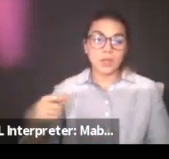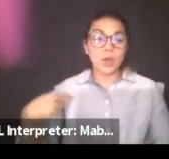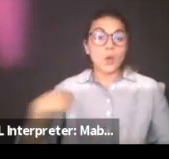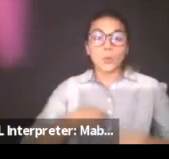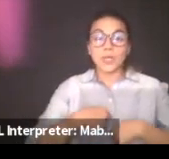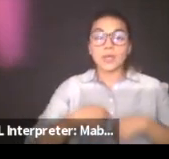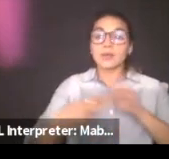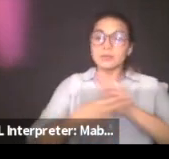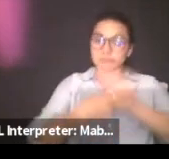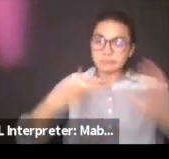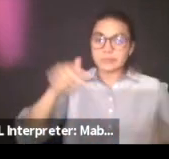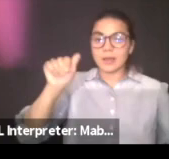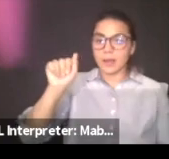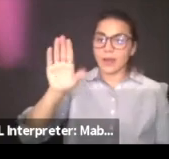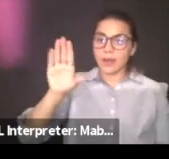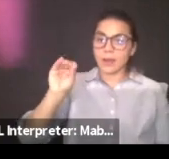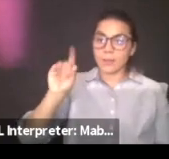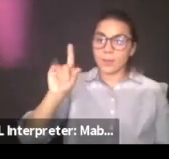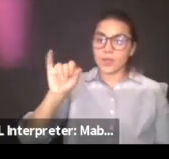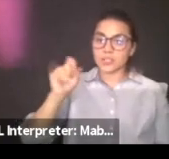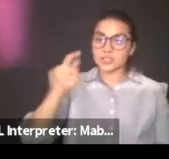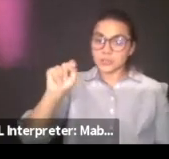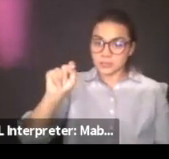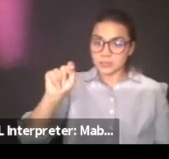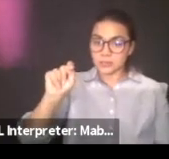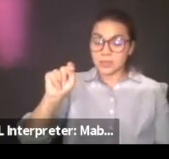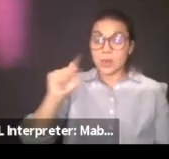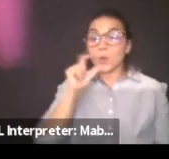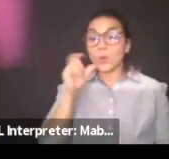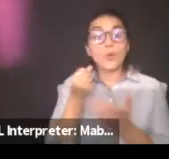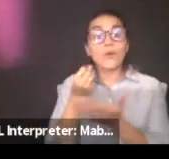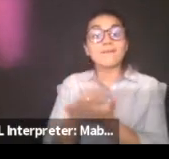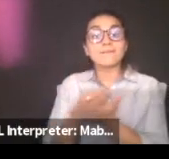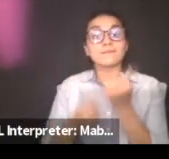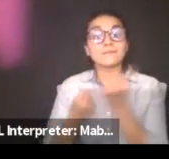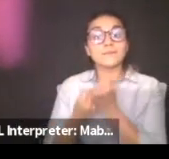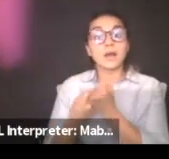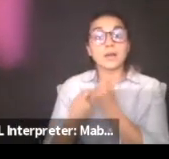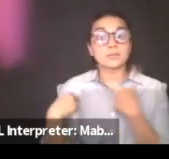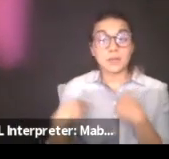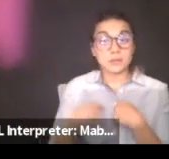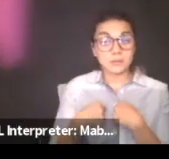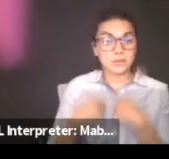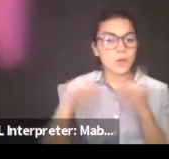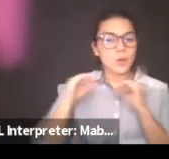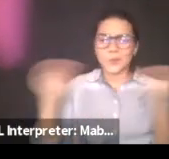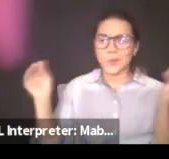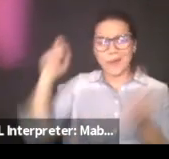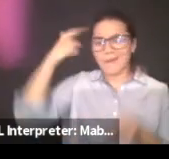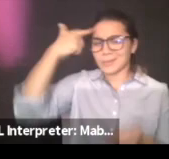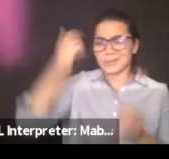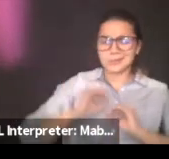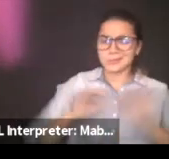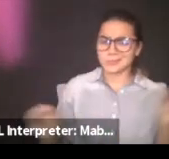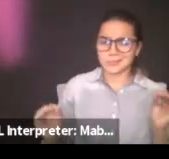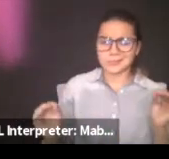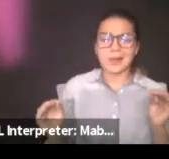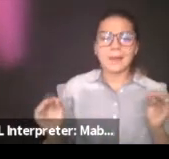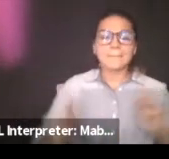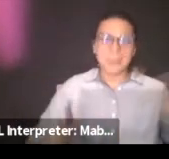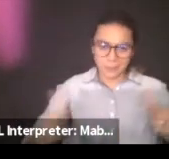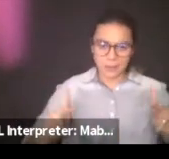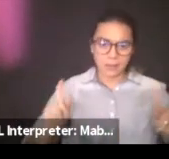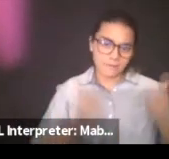funded by individuals and by foundations. So that's a little bit about the work I'm doing now. And Alicia is next.